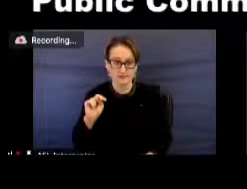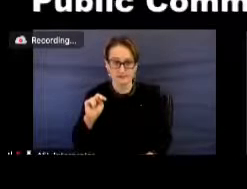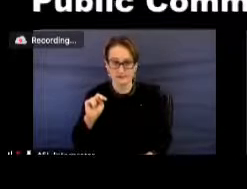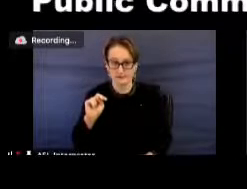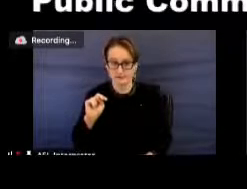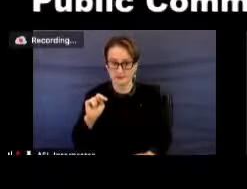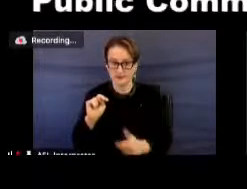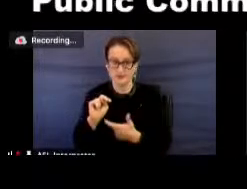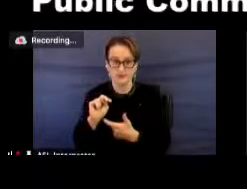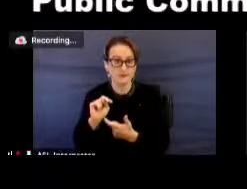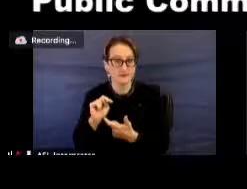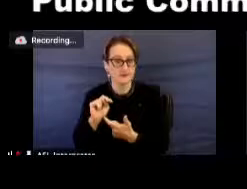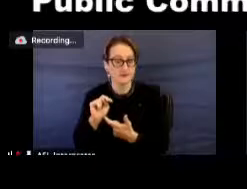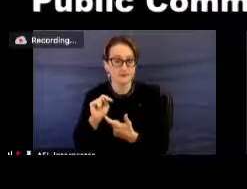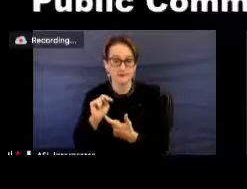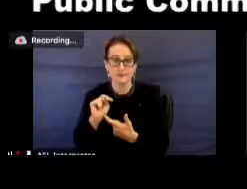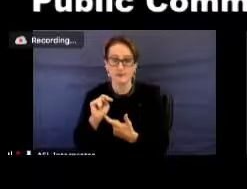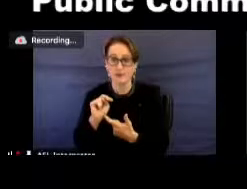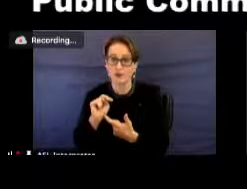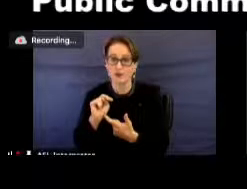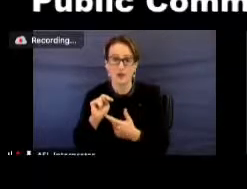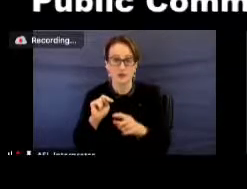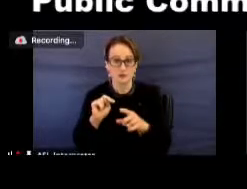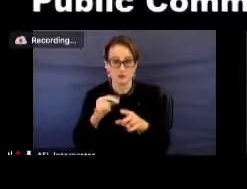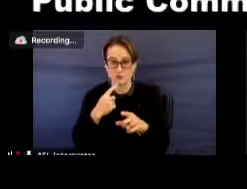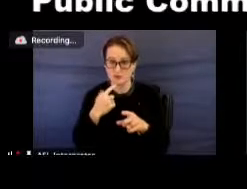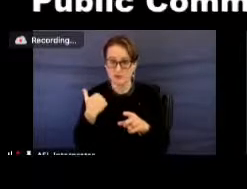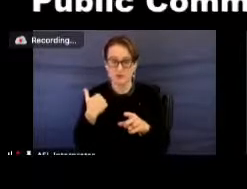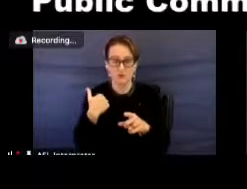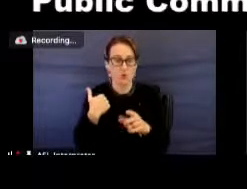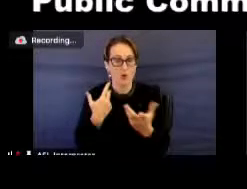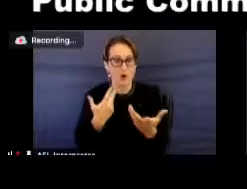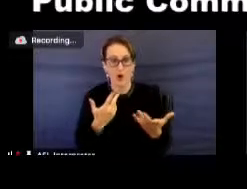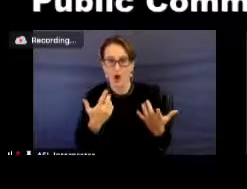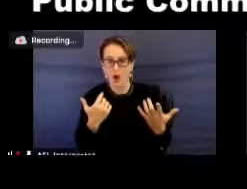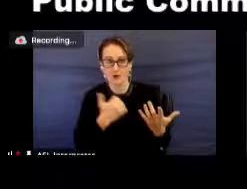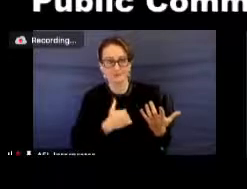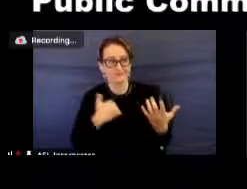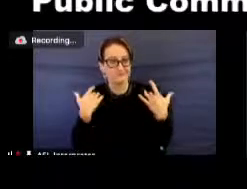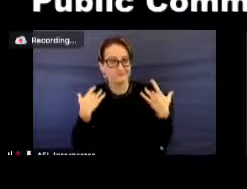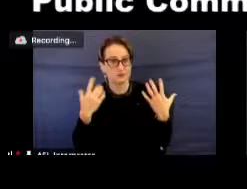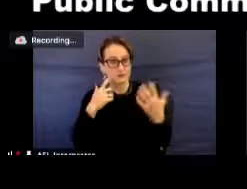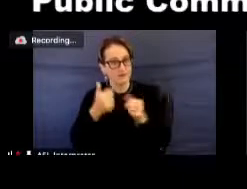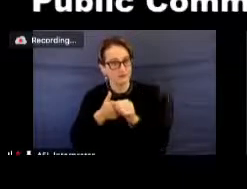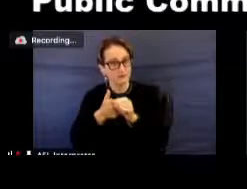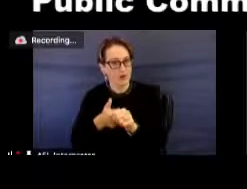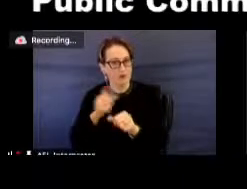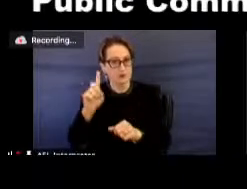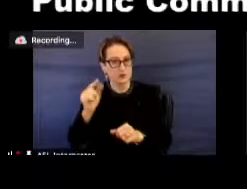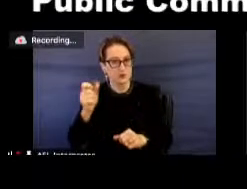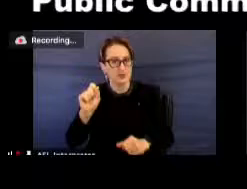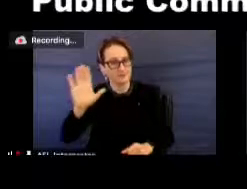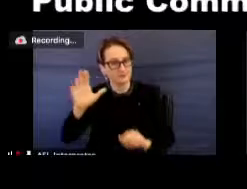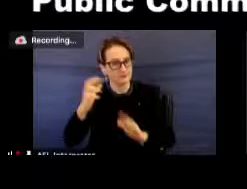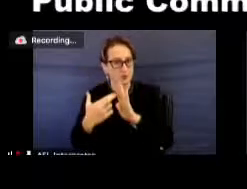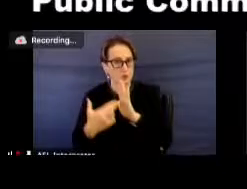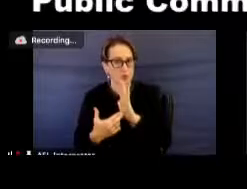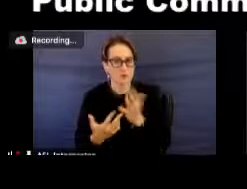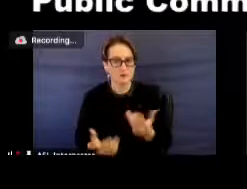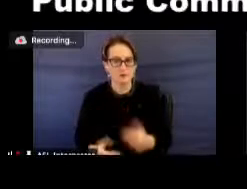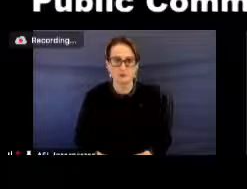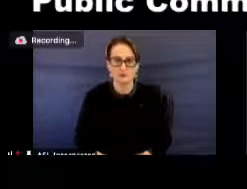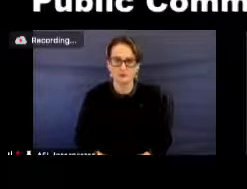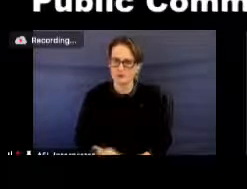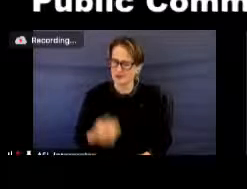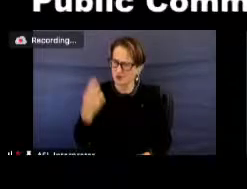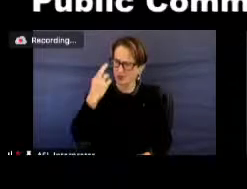we're simply reverting to the standard DGS rules on that. So I don't know if there's anything more to say about that. Why it even became an